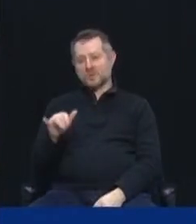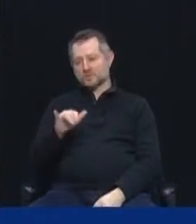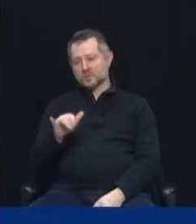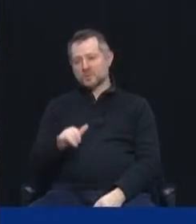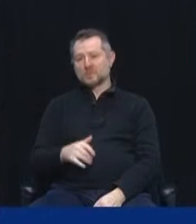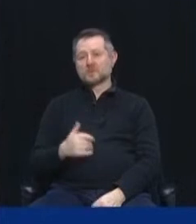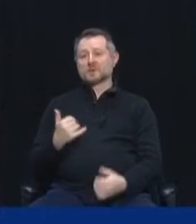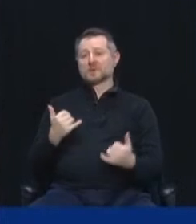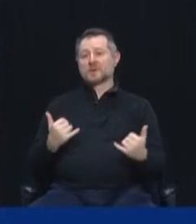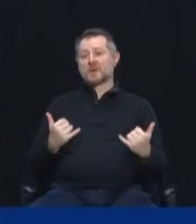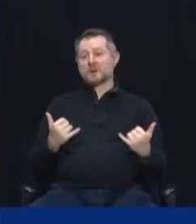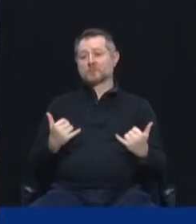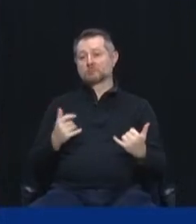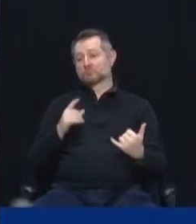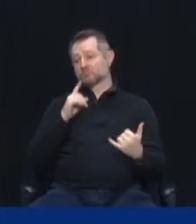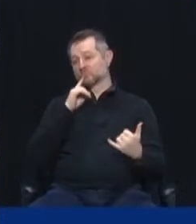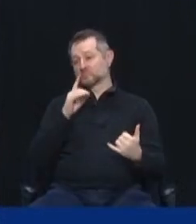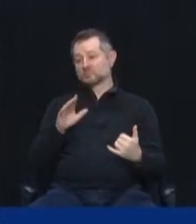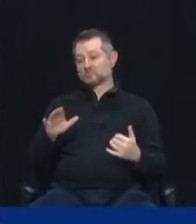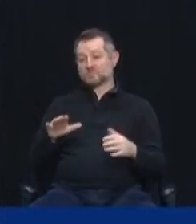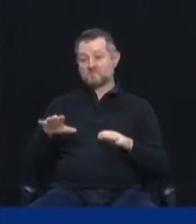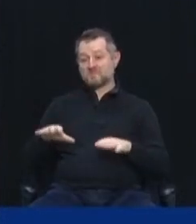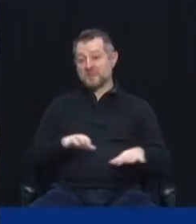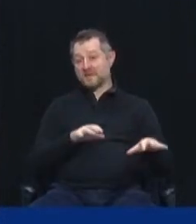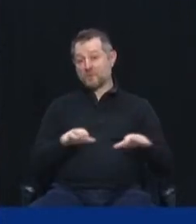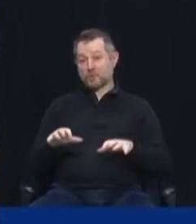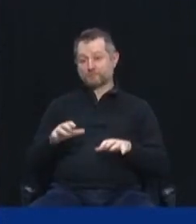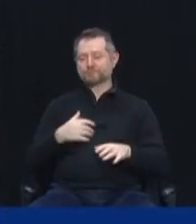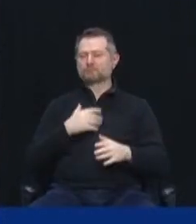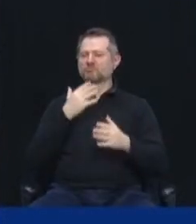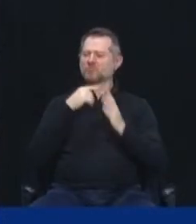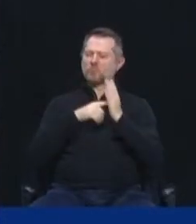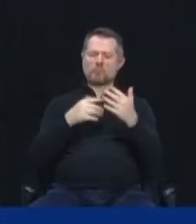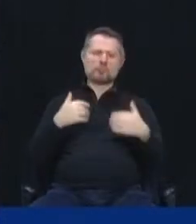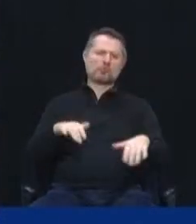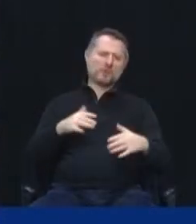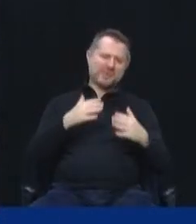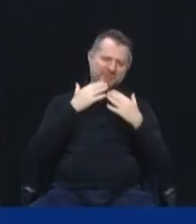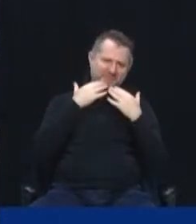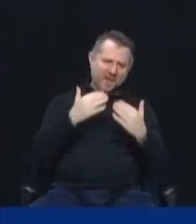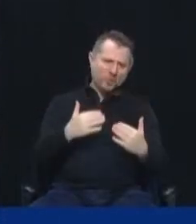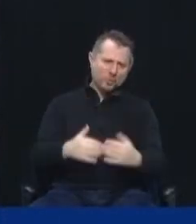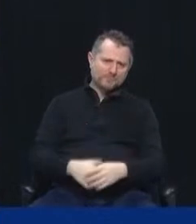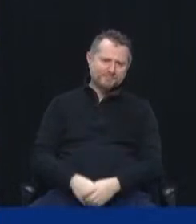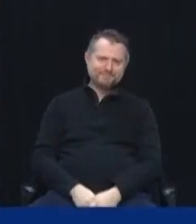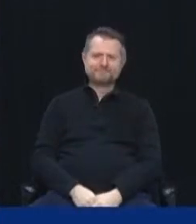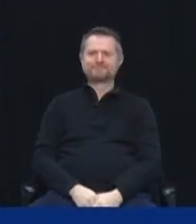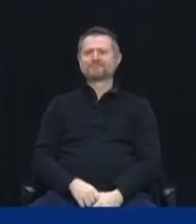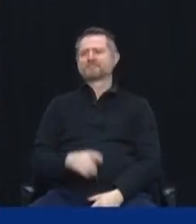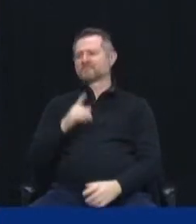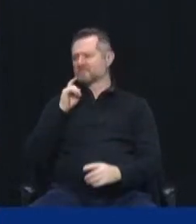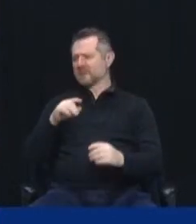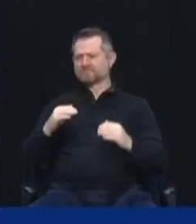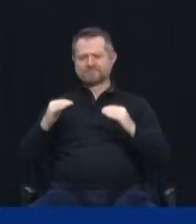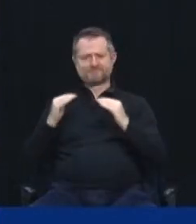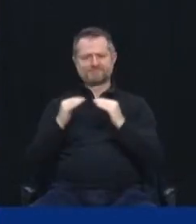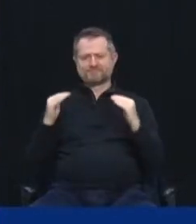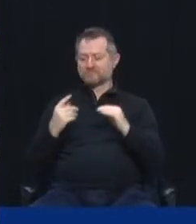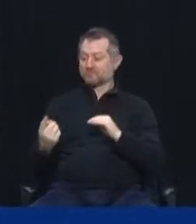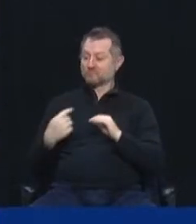actions, not just your words. The door swings both ways in the relationship of